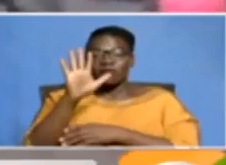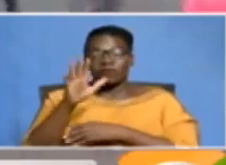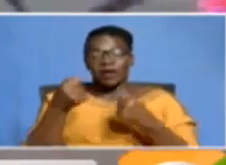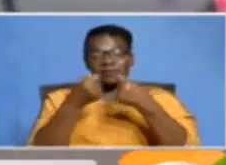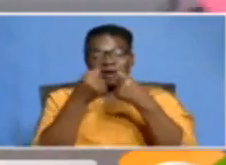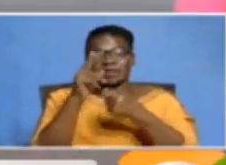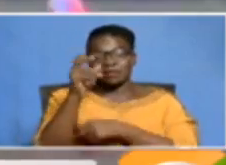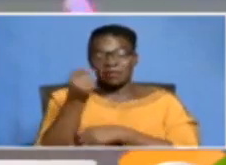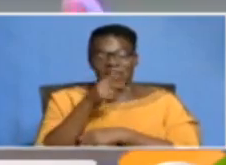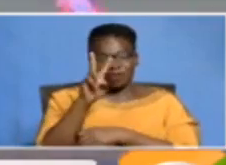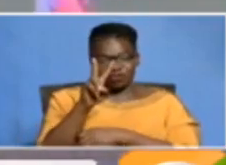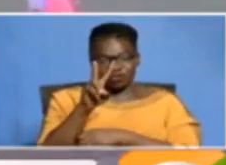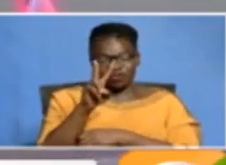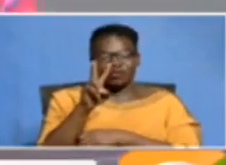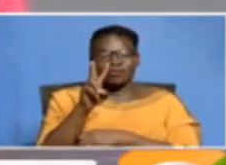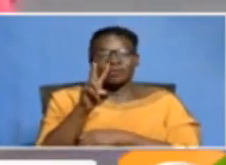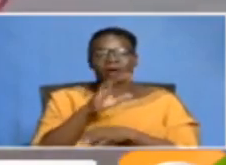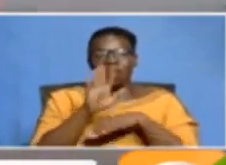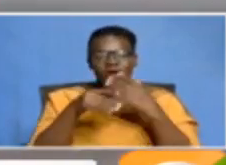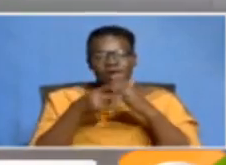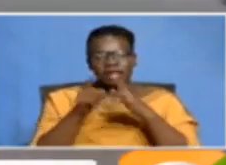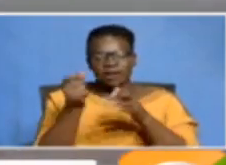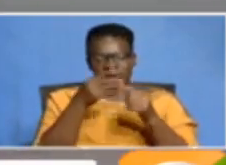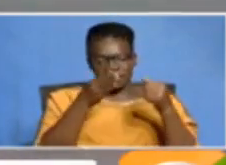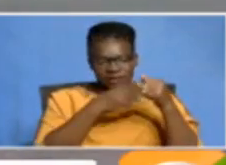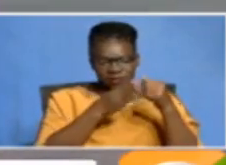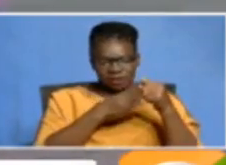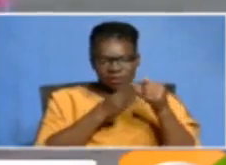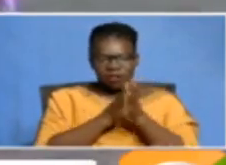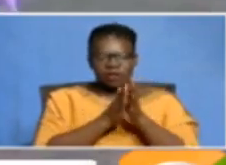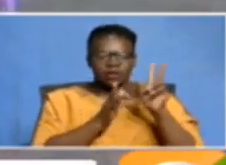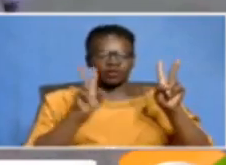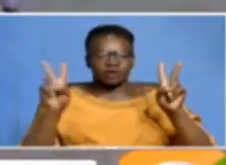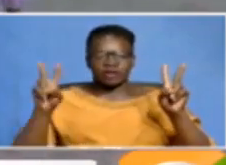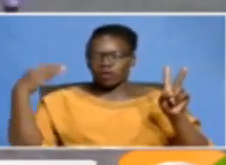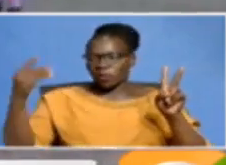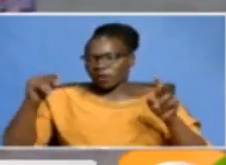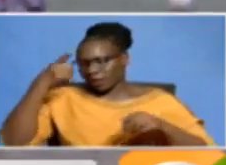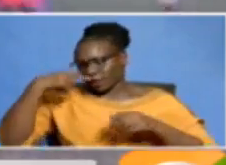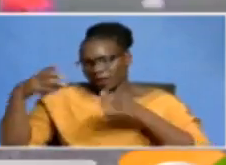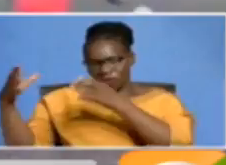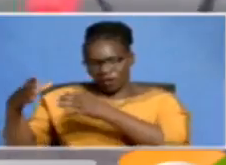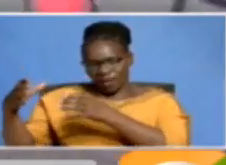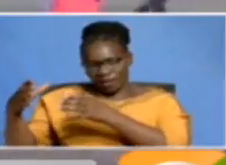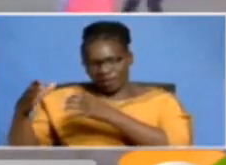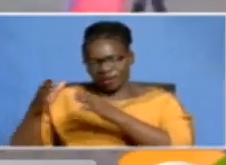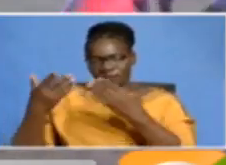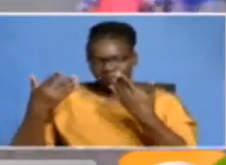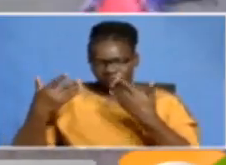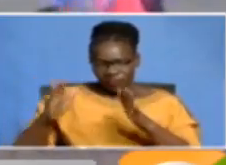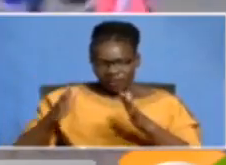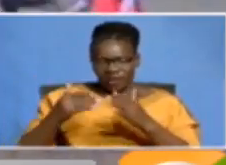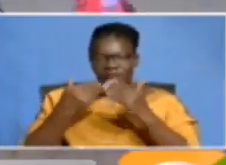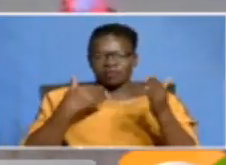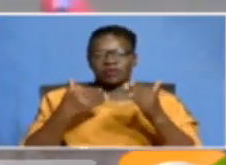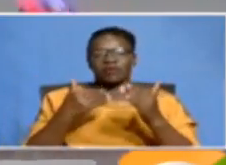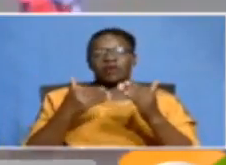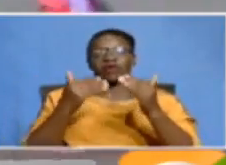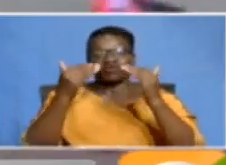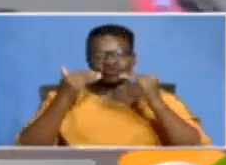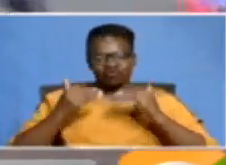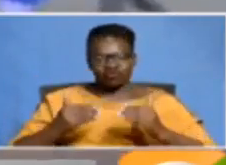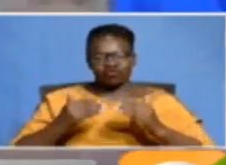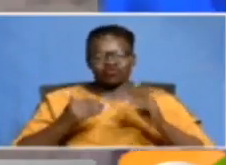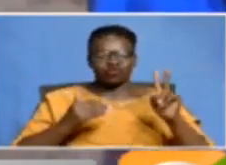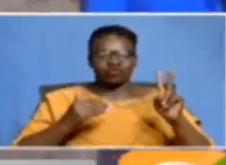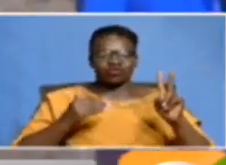2 months and drew 1. They began the month of September with a 2-0 win over Thika United at Thika Sub-County Stadium before settling for a 2-2